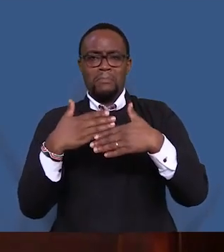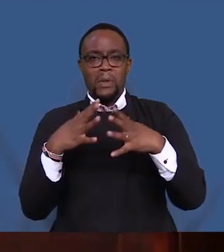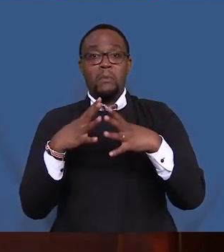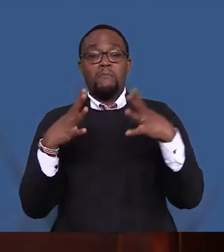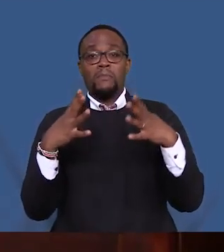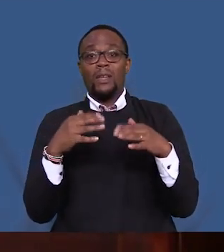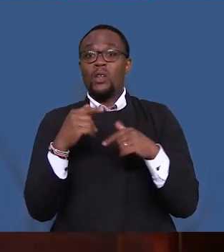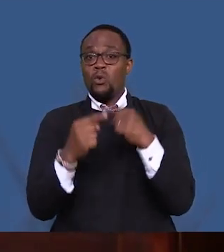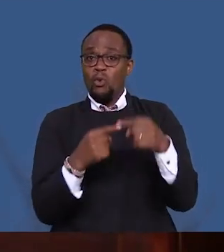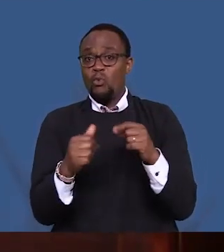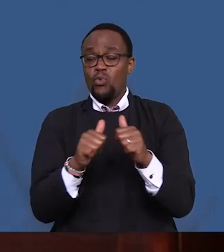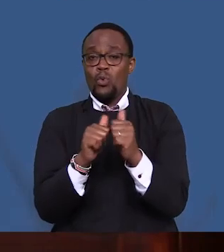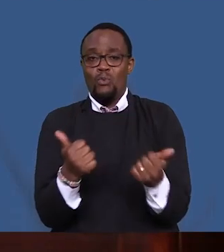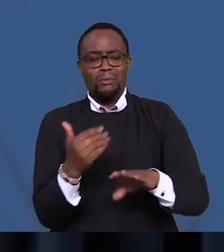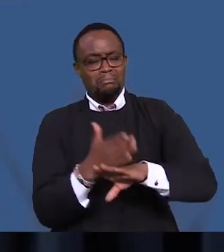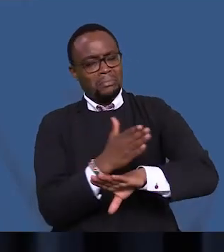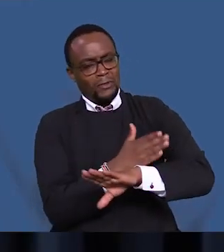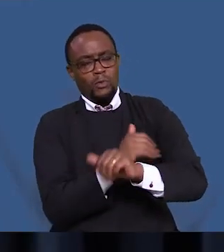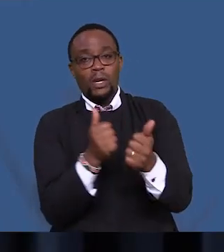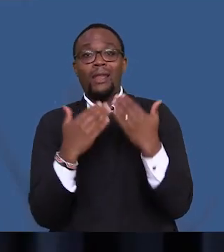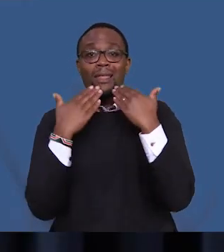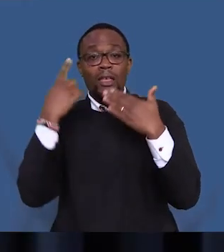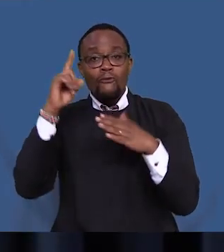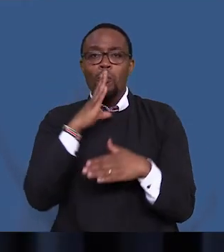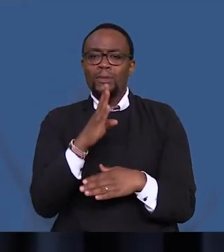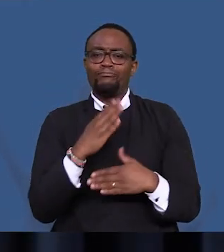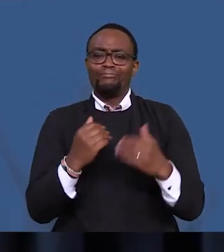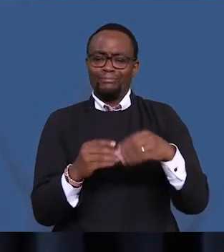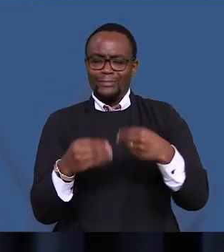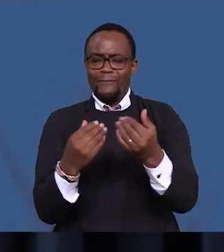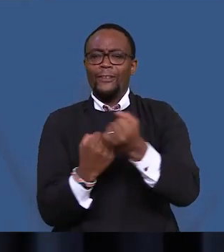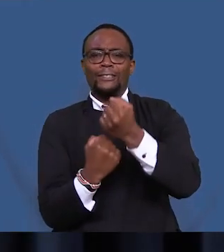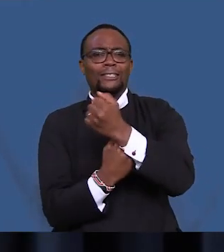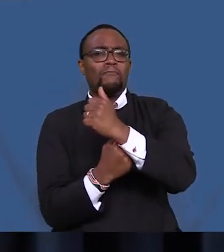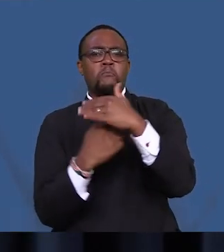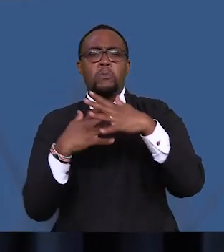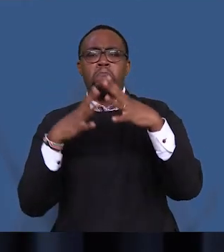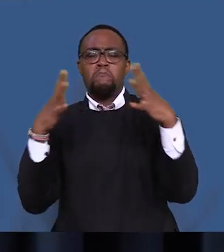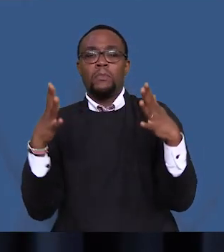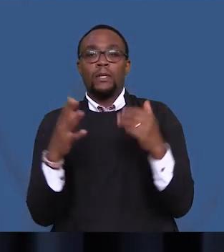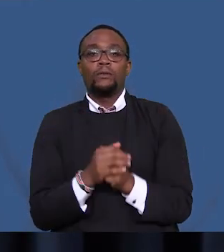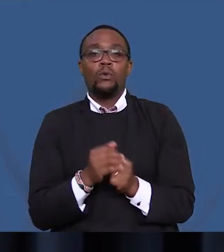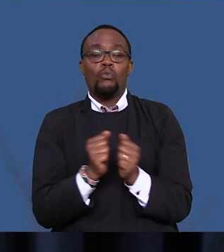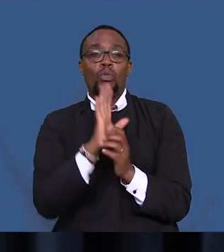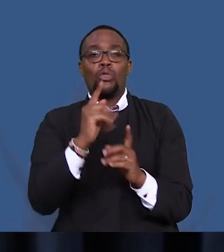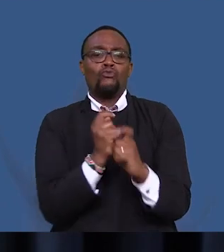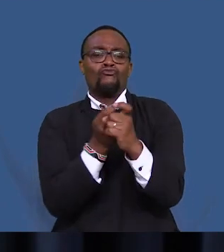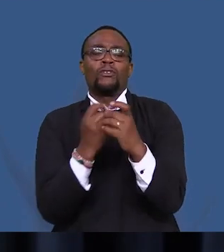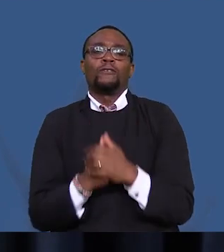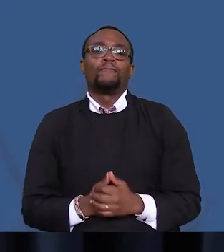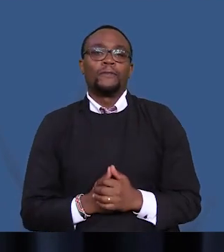has actually progressed well, and we want to thank it for being very generous once again with your